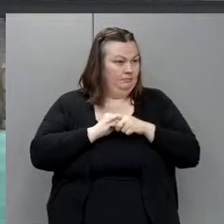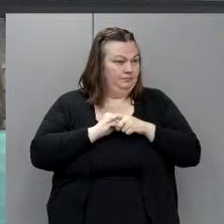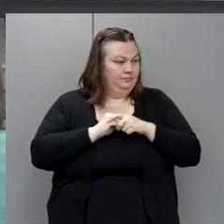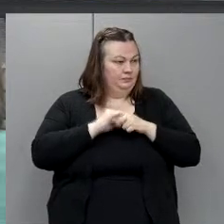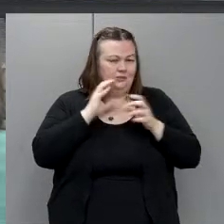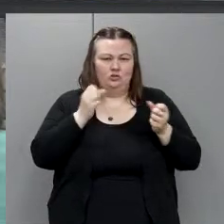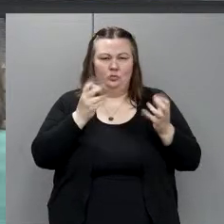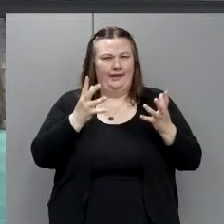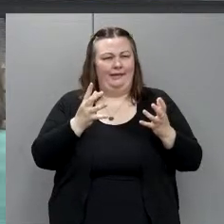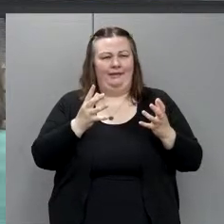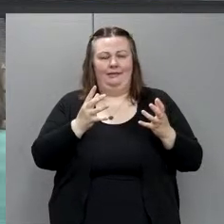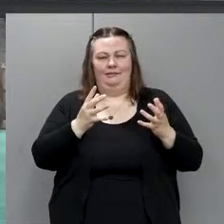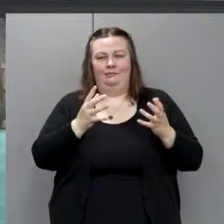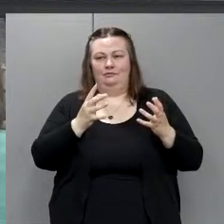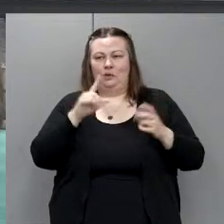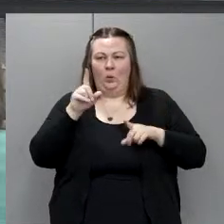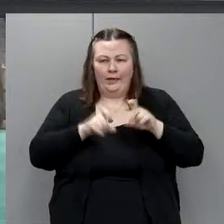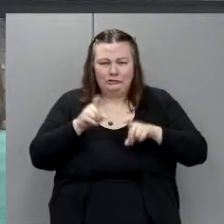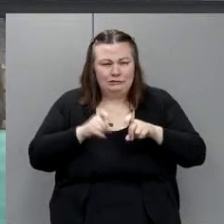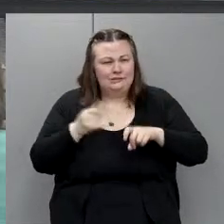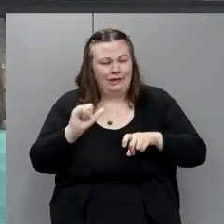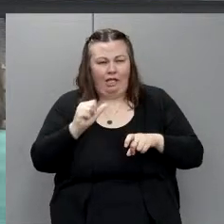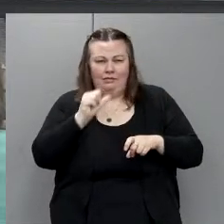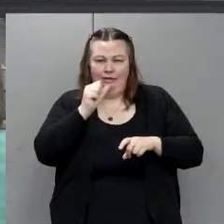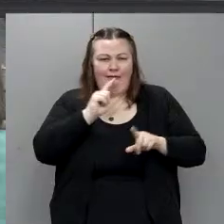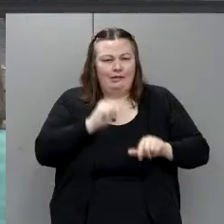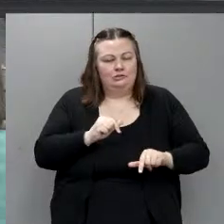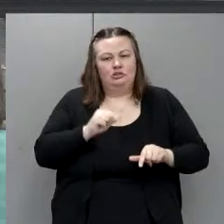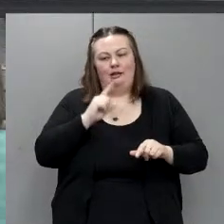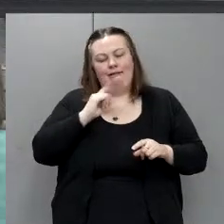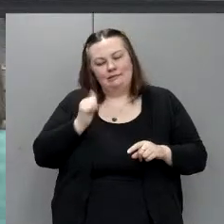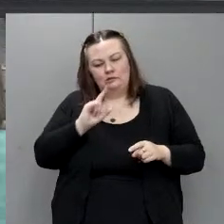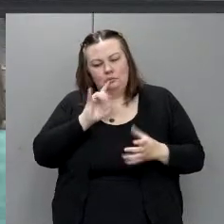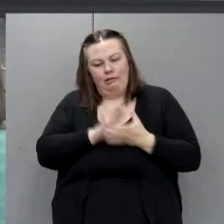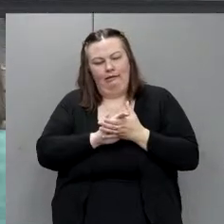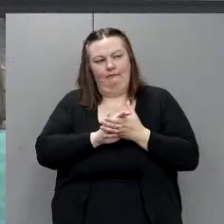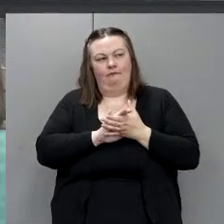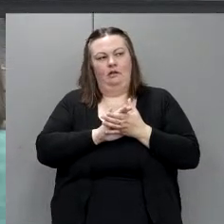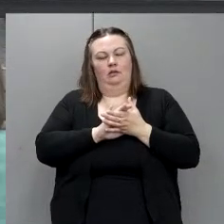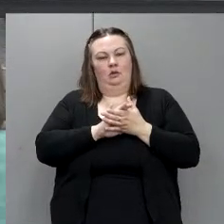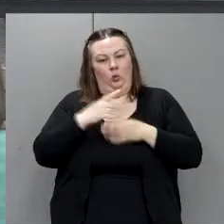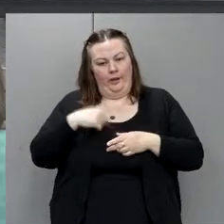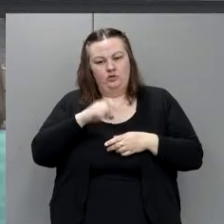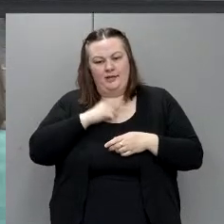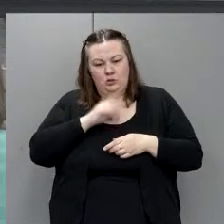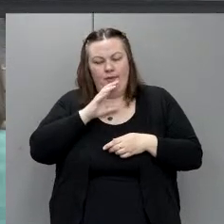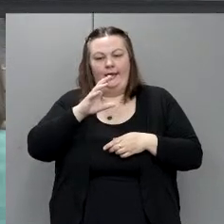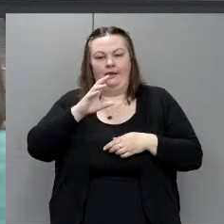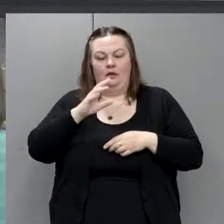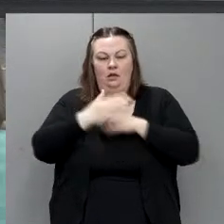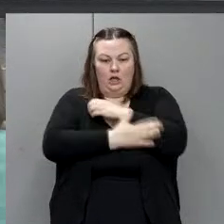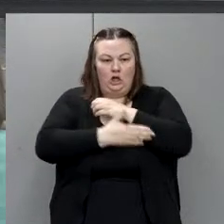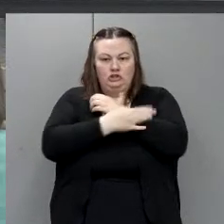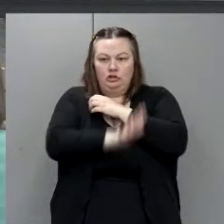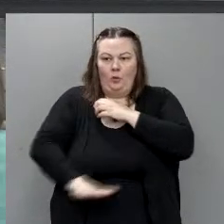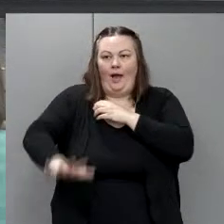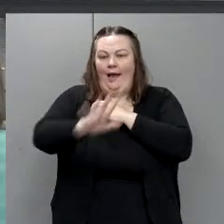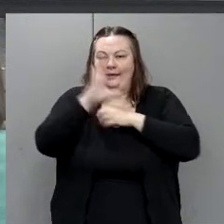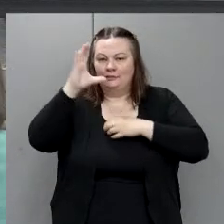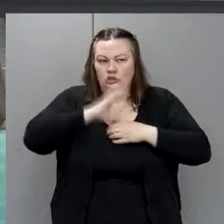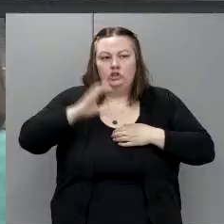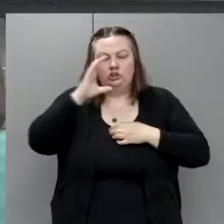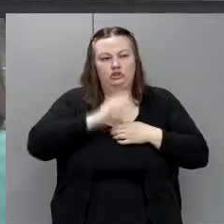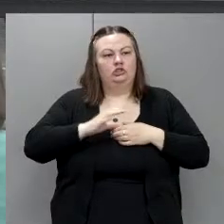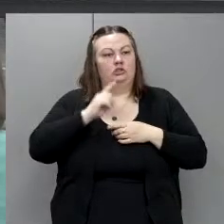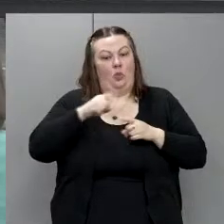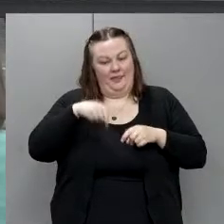There's too many unanswered questions. I still believe and hold that we should be doing a national search. So this process should stop